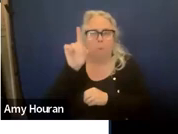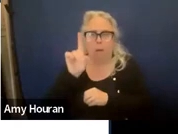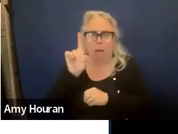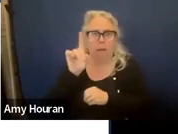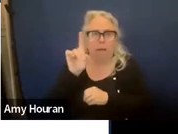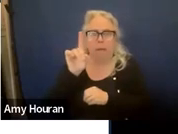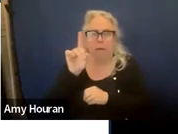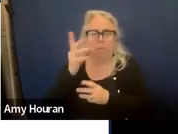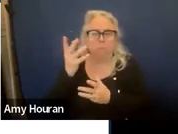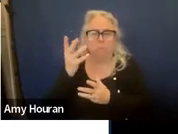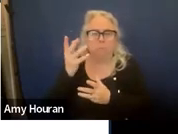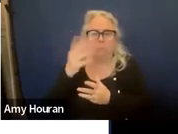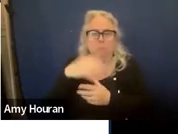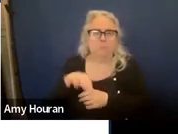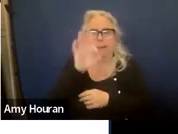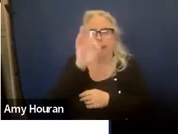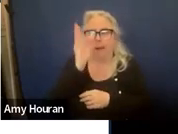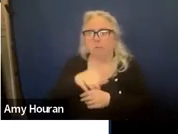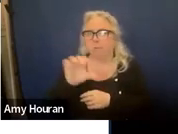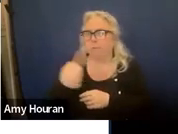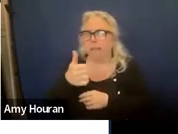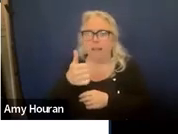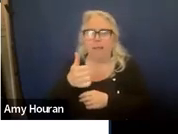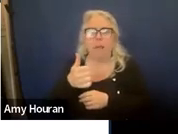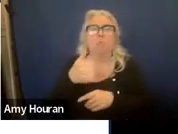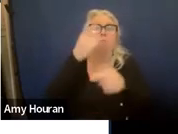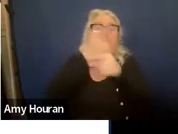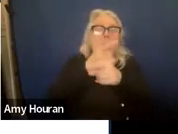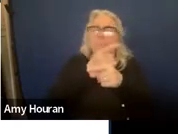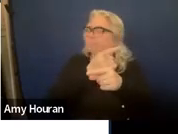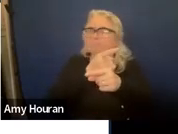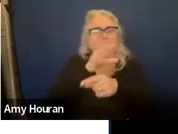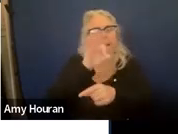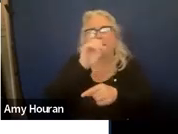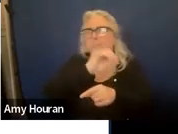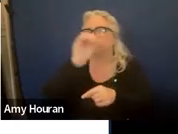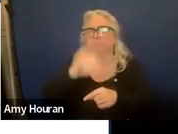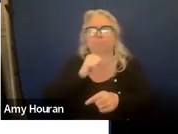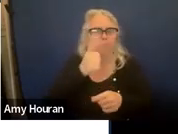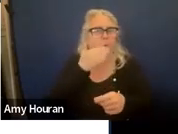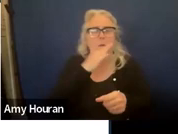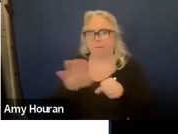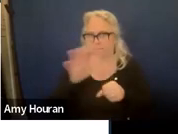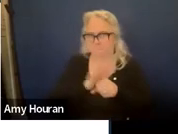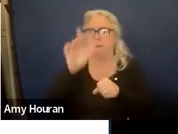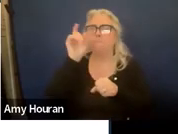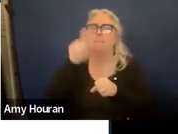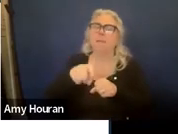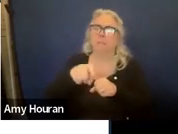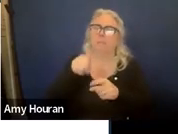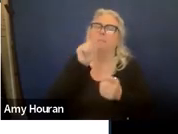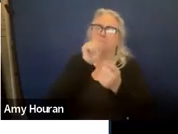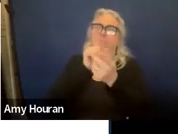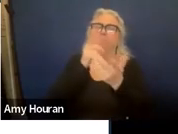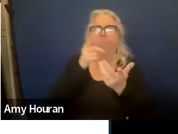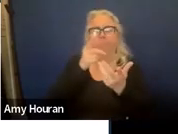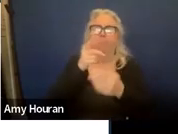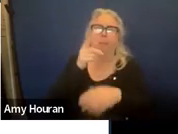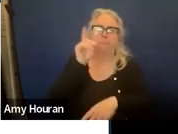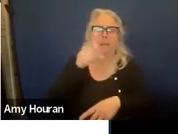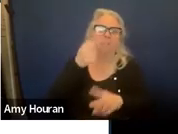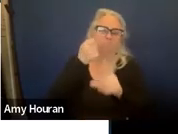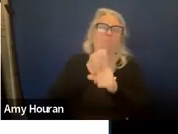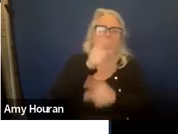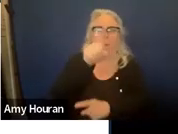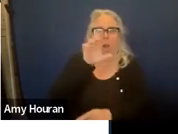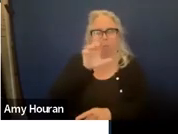like 9 out of the 10 pieces being correct. 90% is not good enough. It has to be 100. So it's a little frustrating